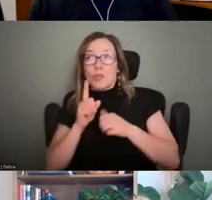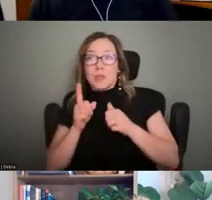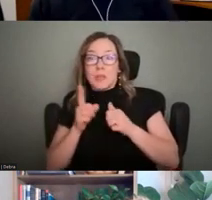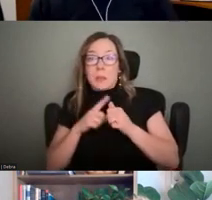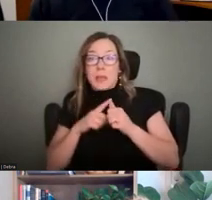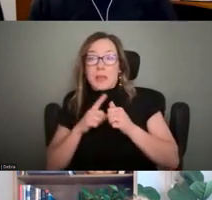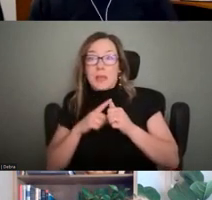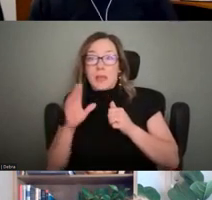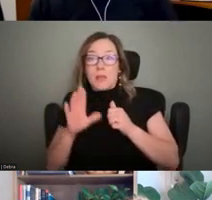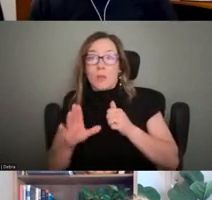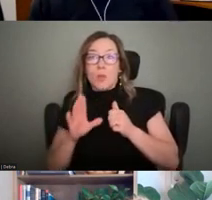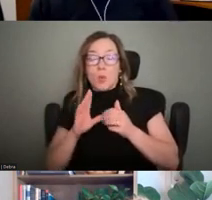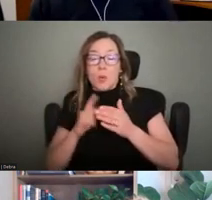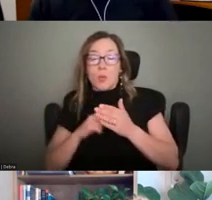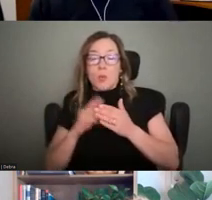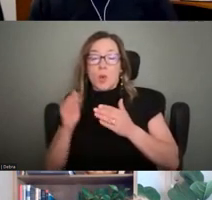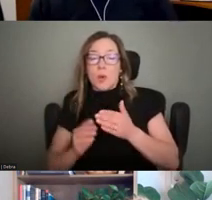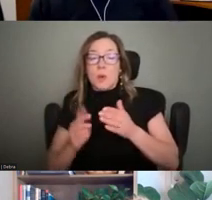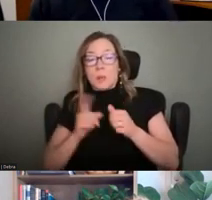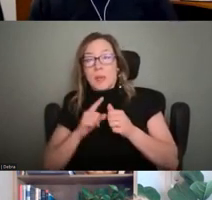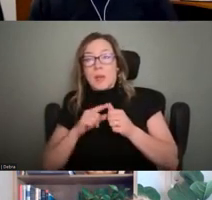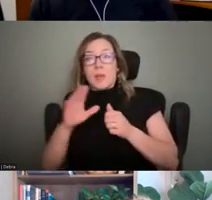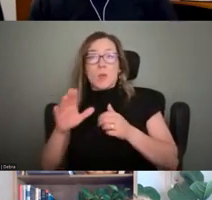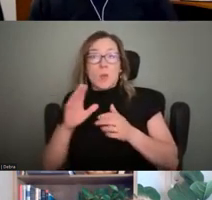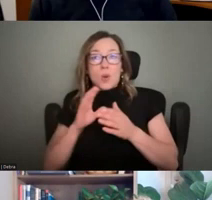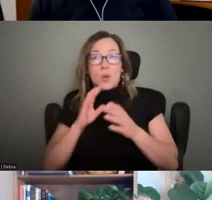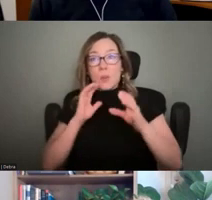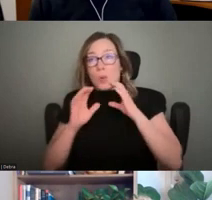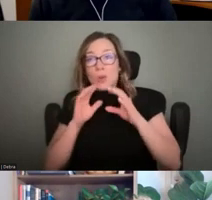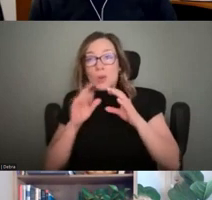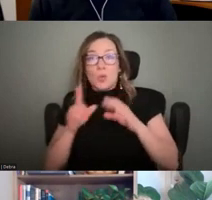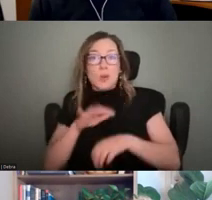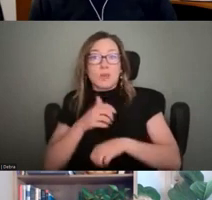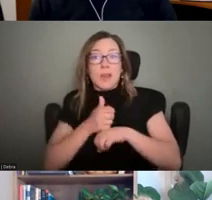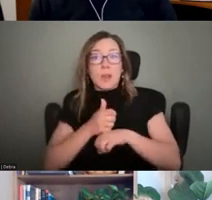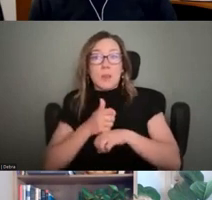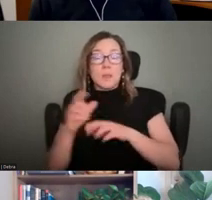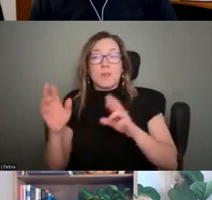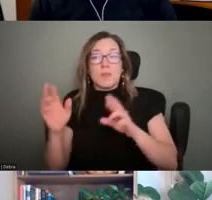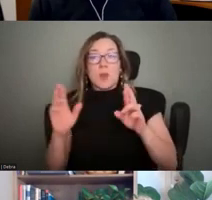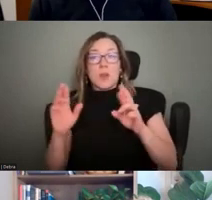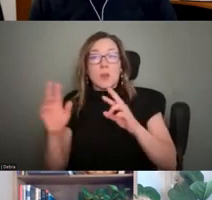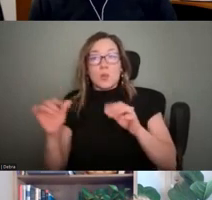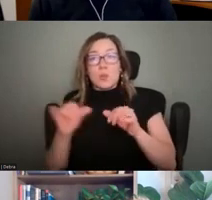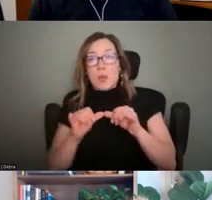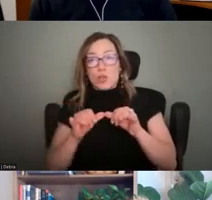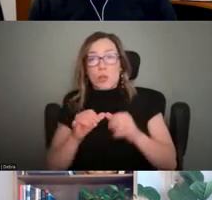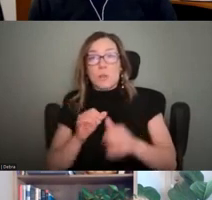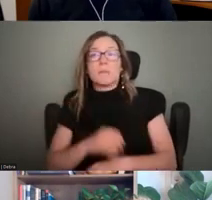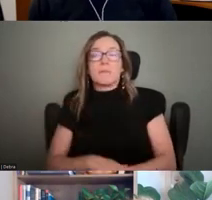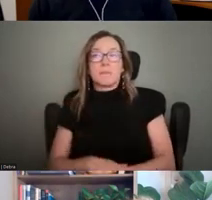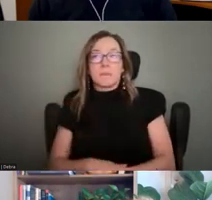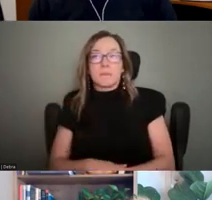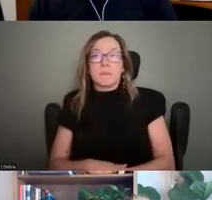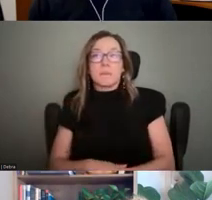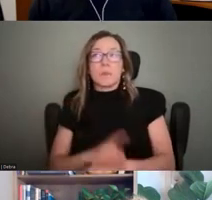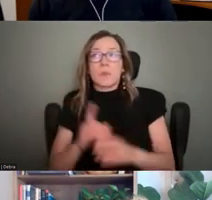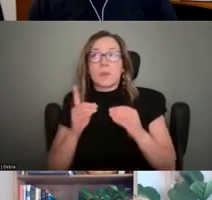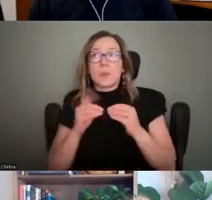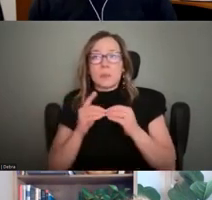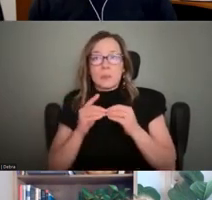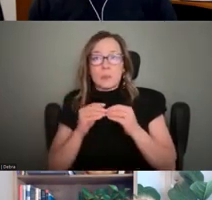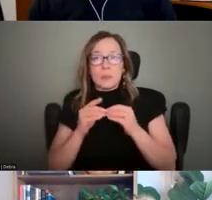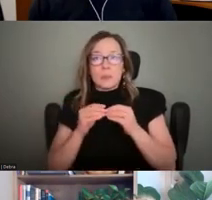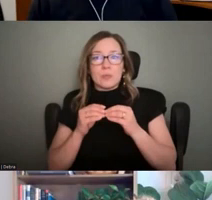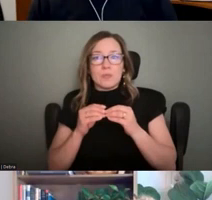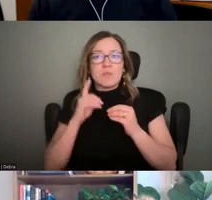your program and the beginning of your communications that you are set up to measure those things effectively. We have one more question and